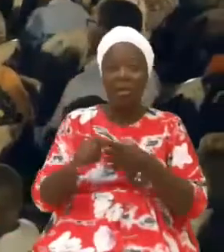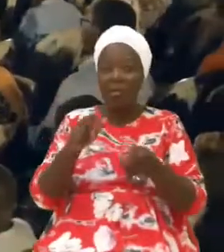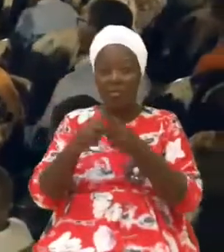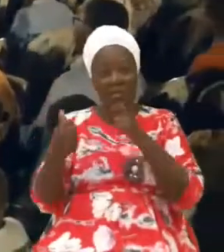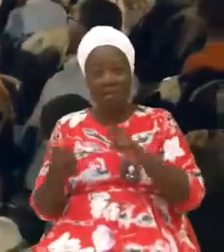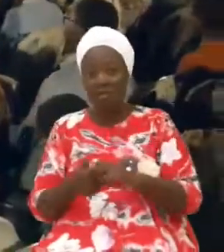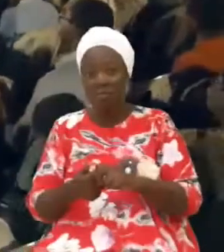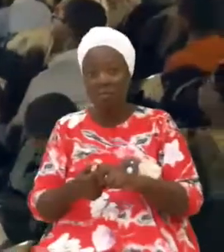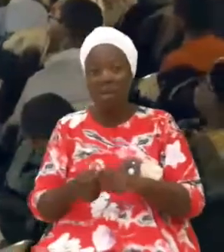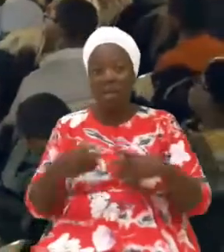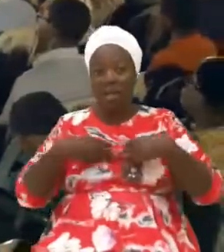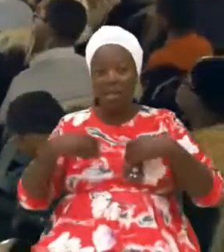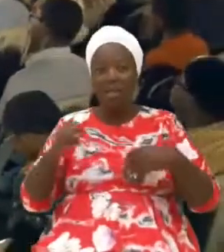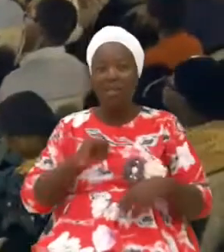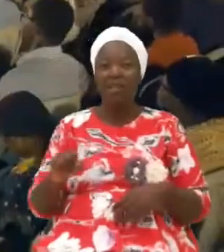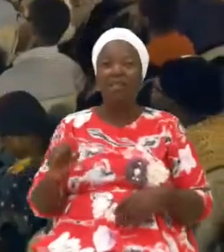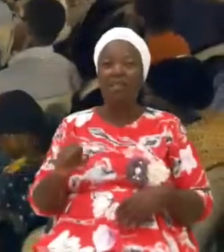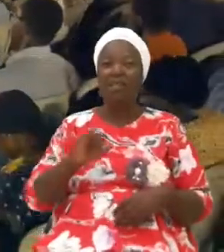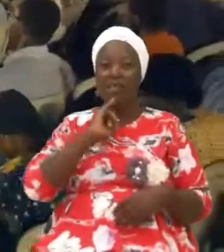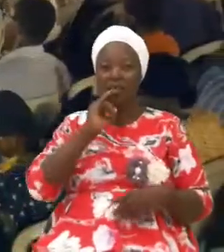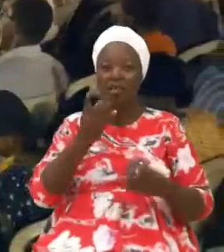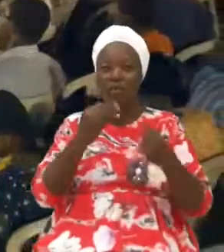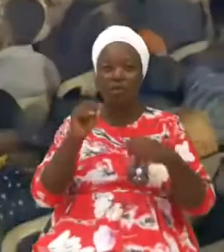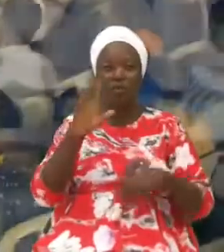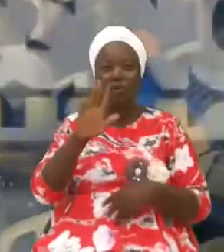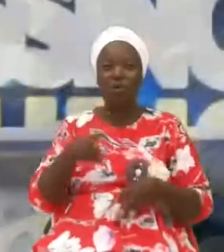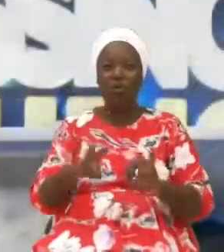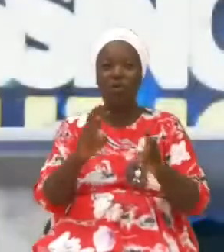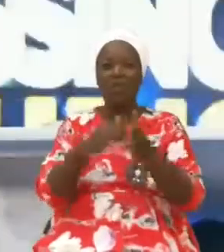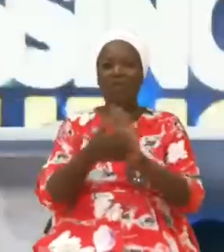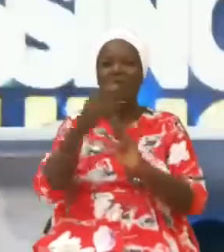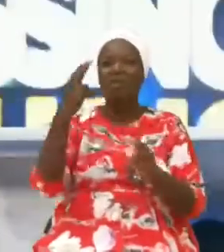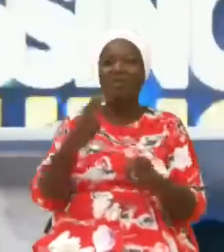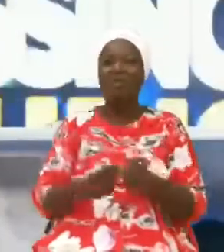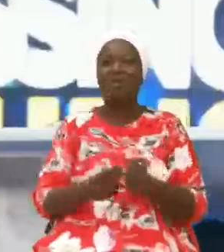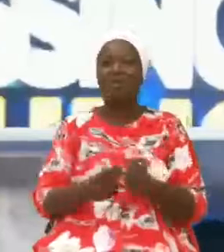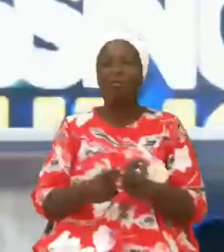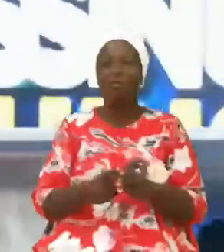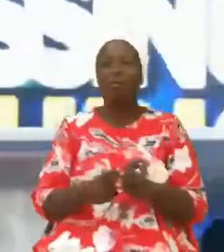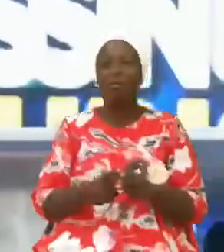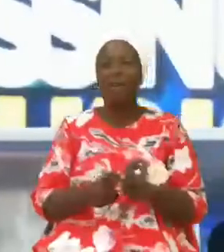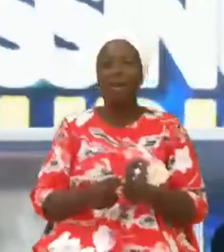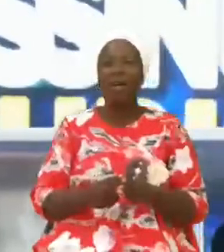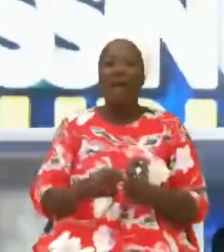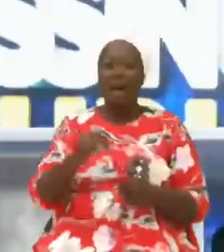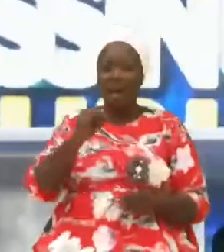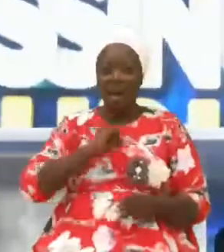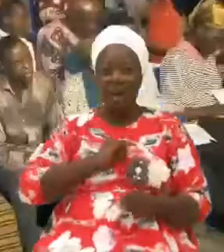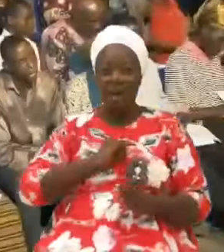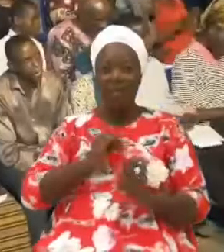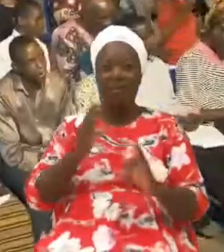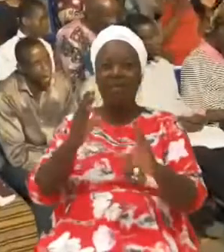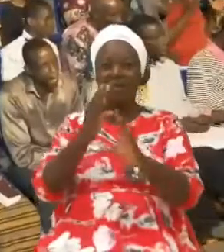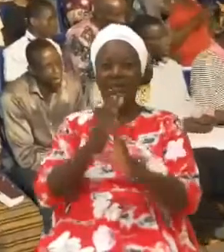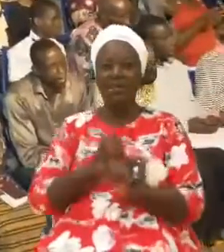Whatever the sickness, whatever the infirmity, healing is coming your way.